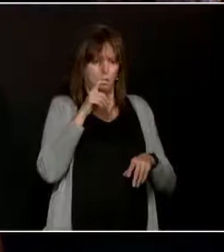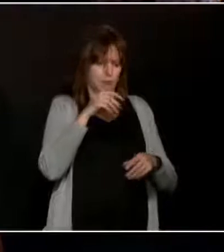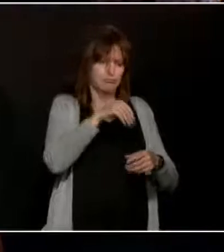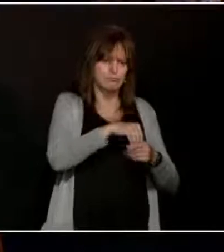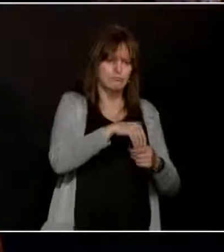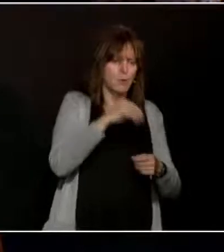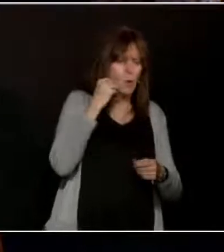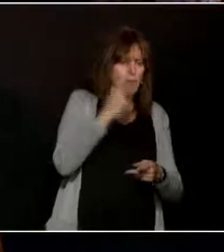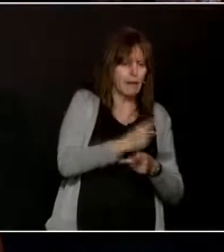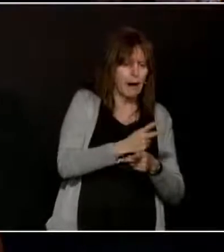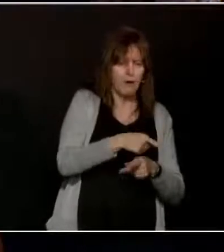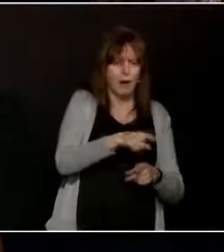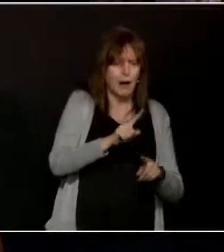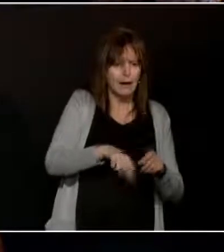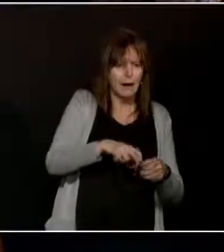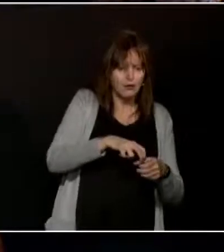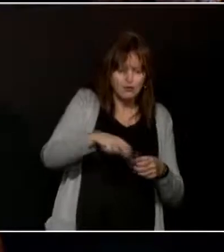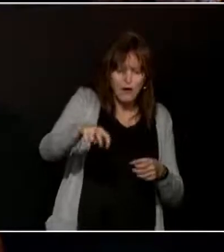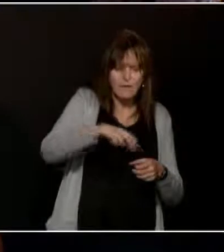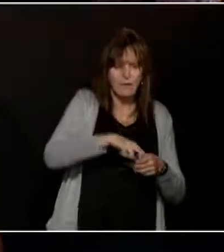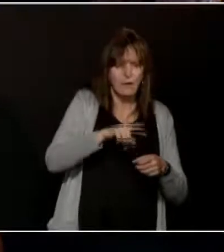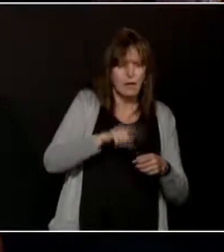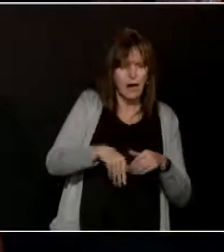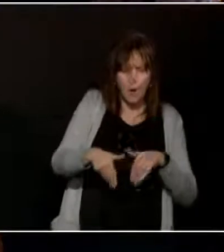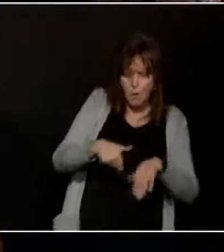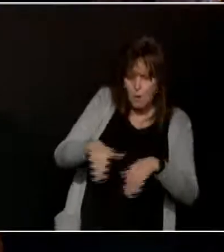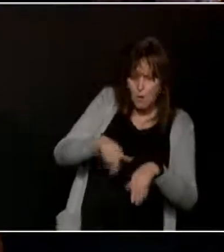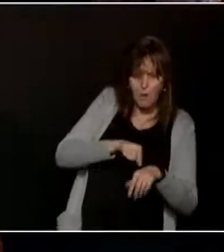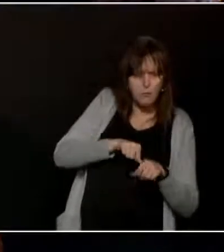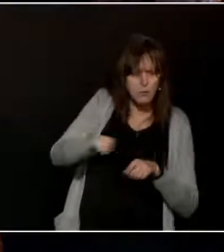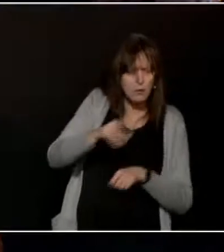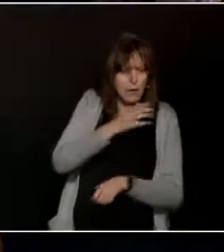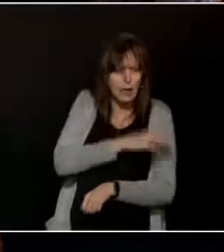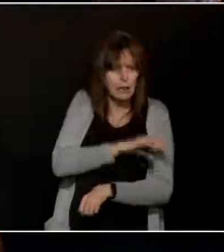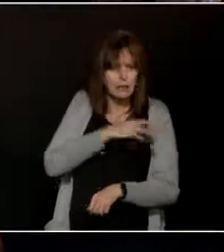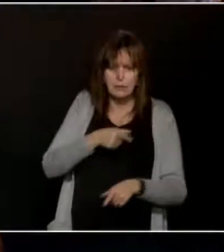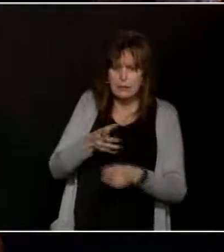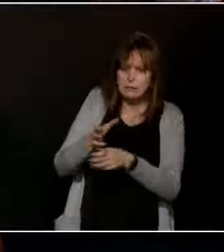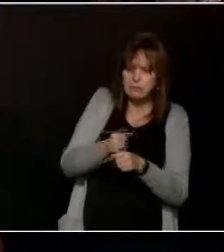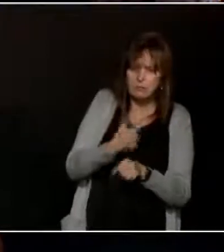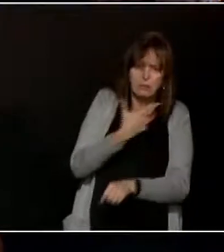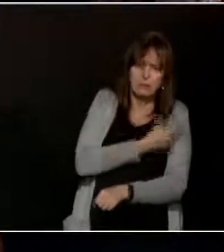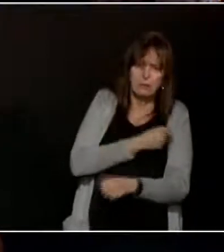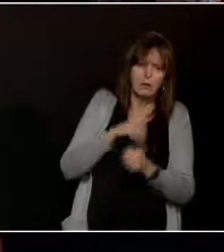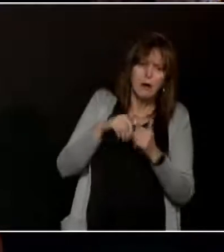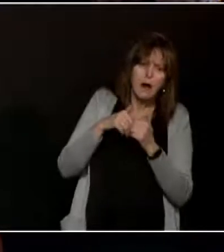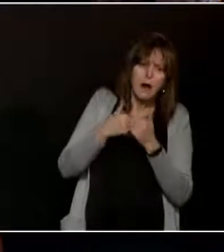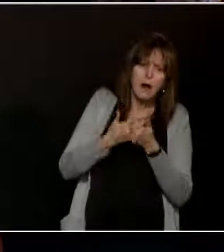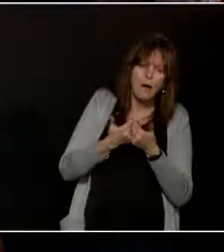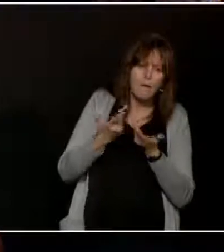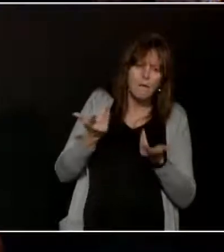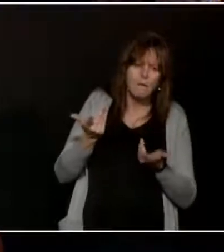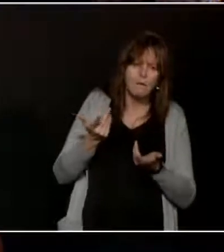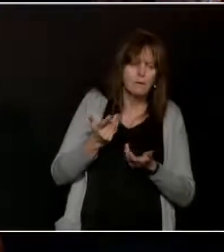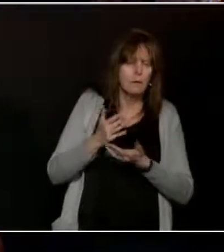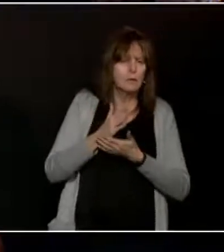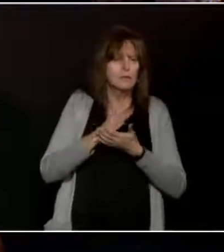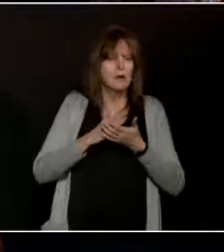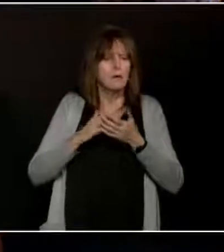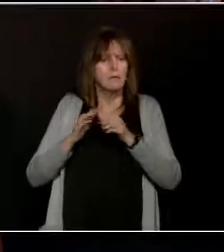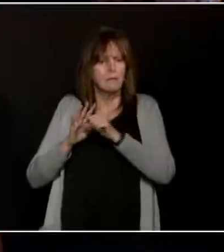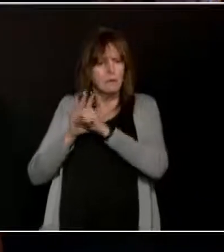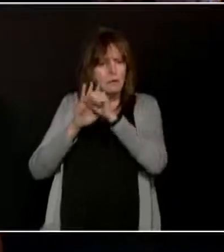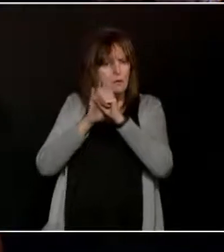get out to a clinic. I know that some jurisdictions are coming up with creative ideas to address this. Israel has a